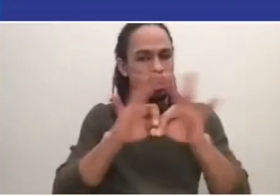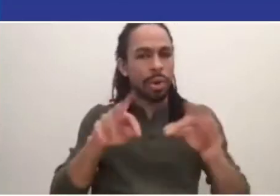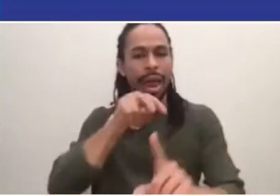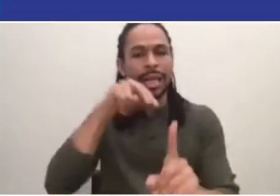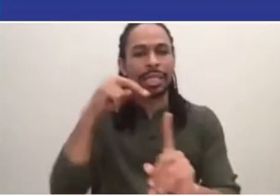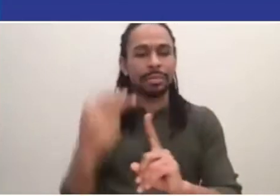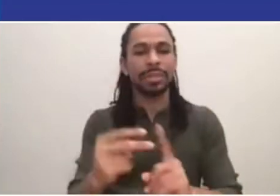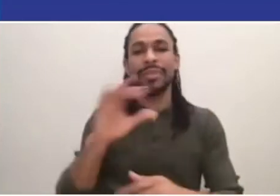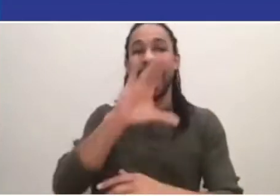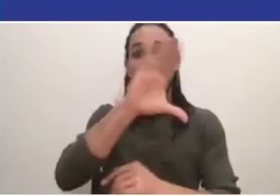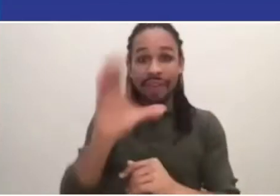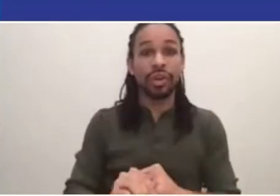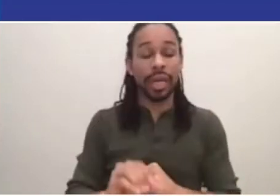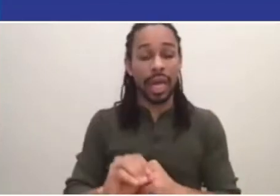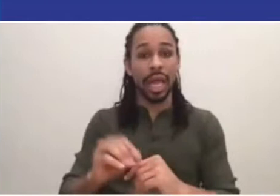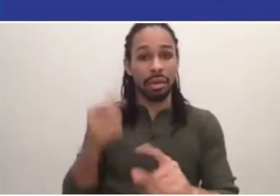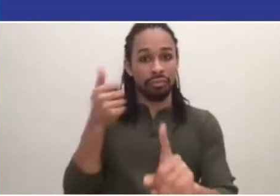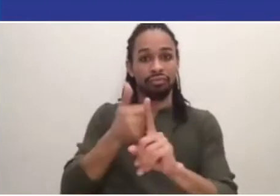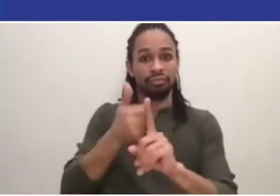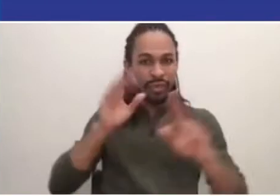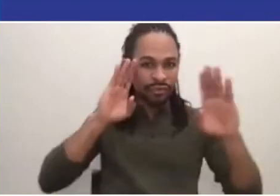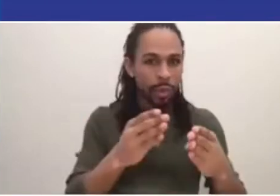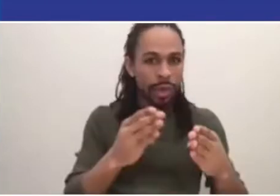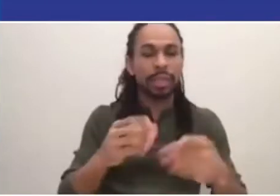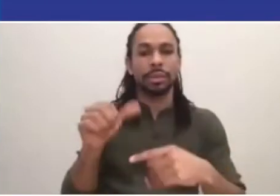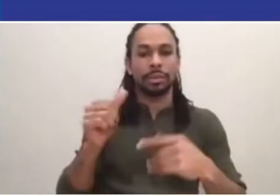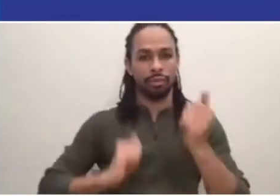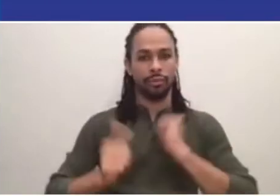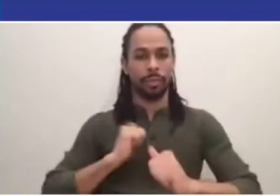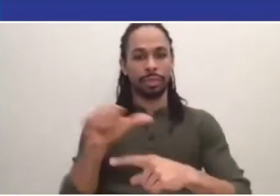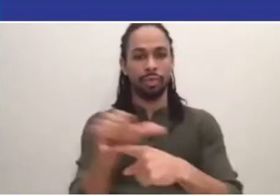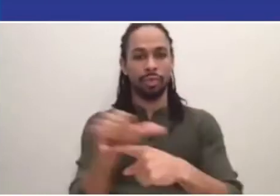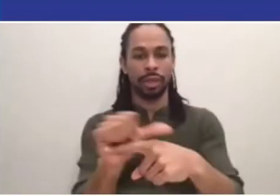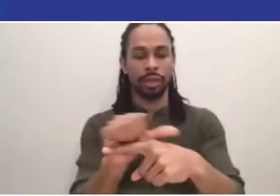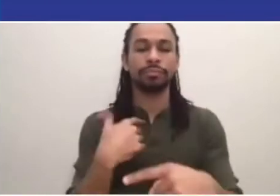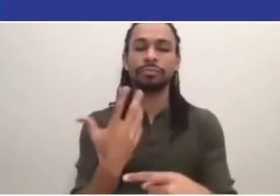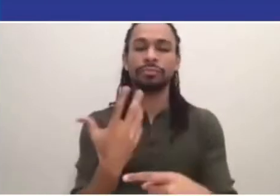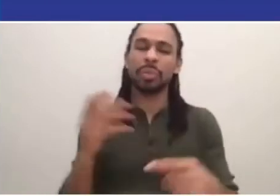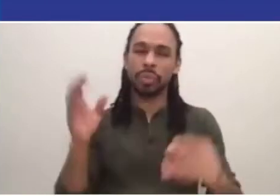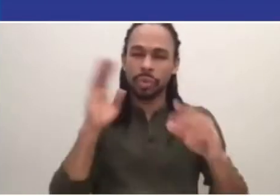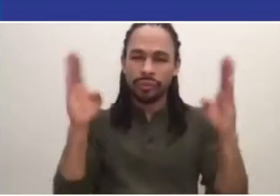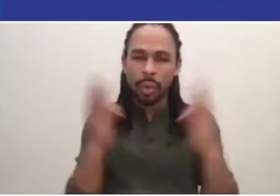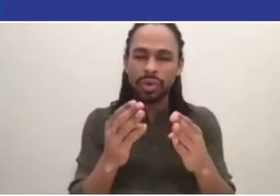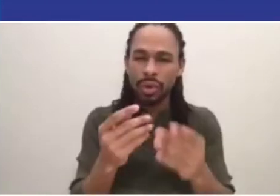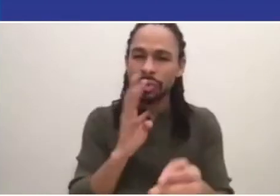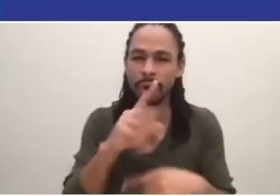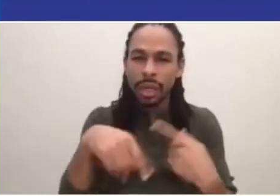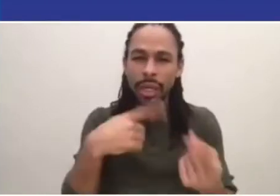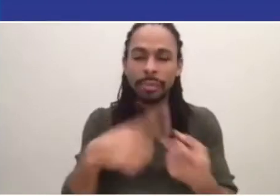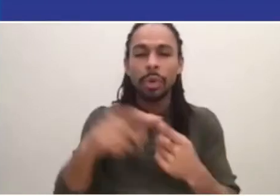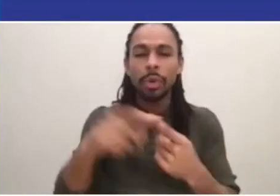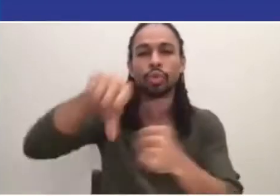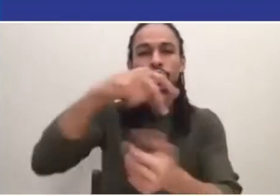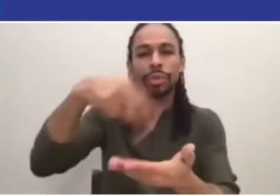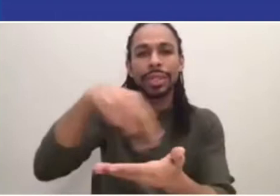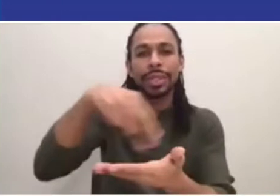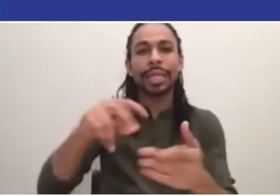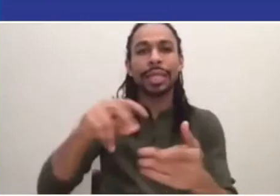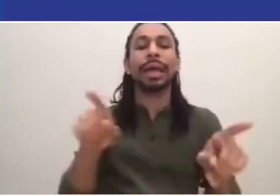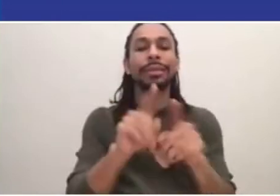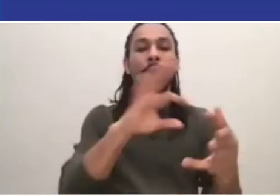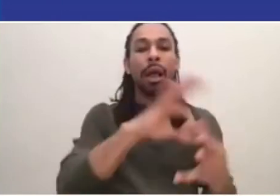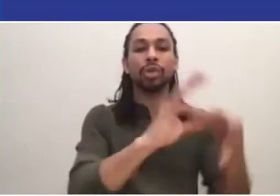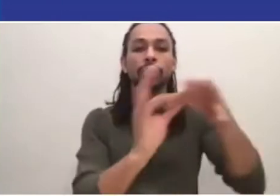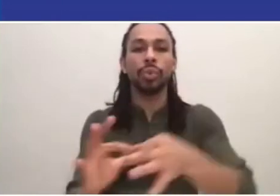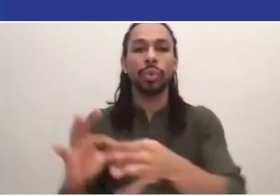practices. I want to zero in on two. The idea of social dance as continuity between the